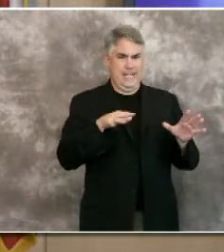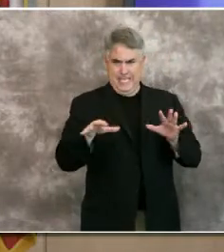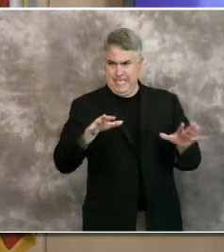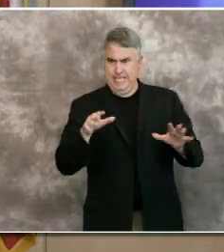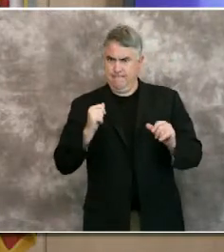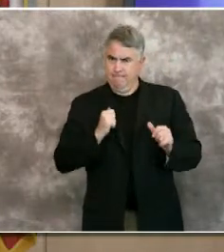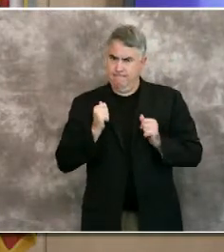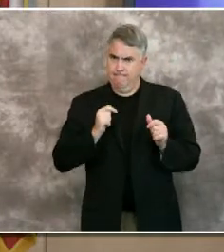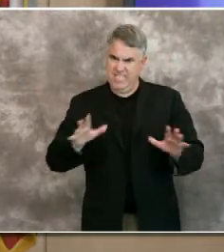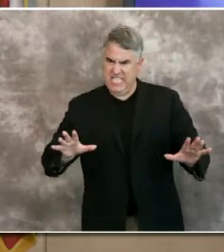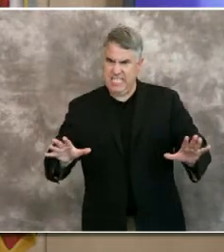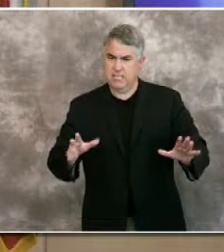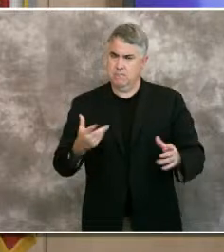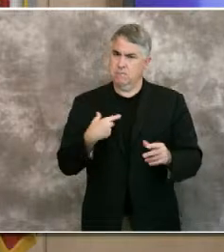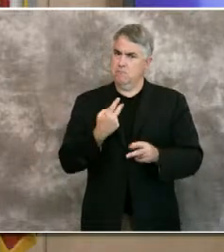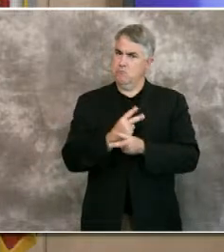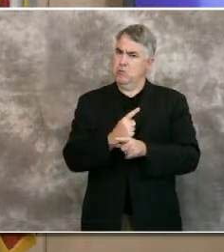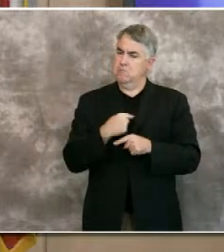Next question.